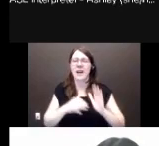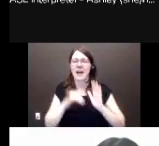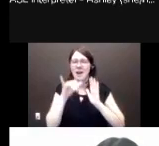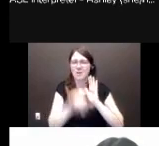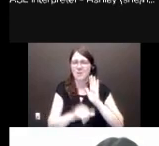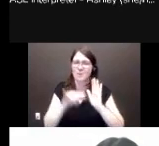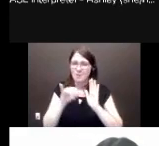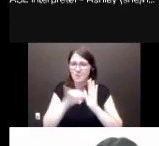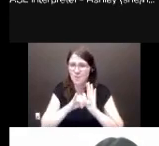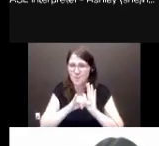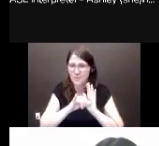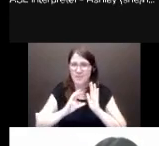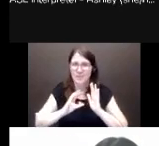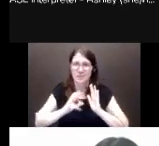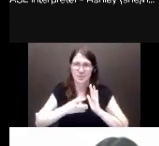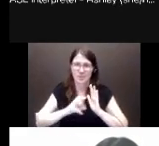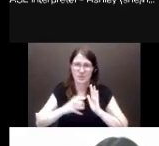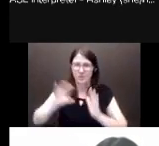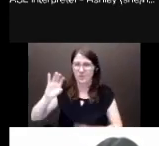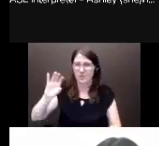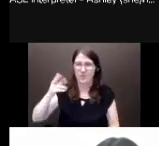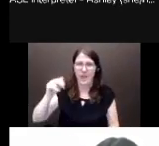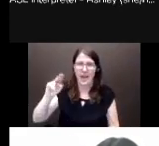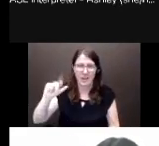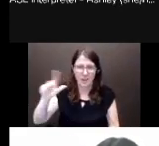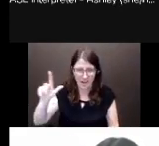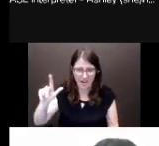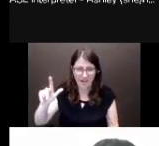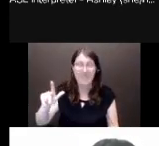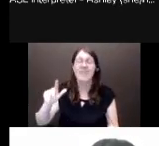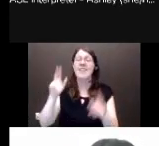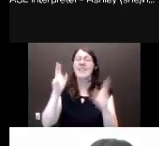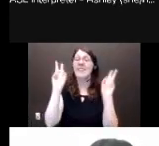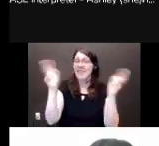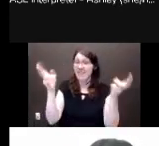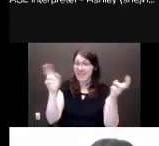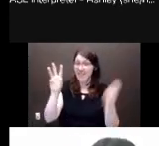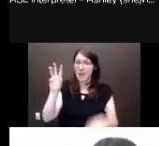So thank you for inviting me to share.